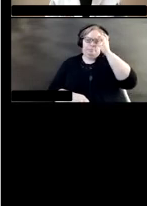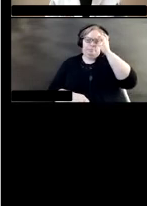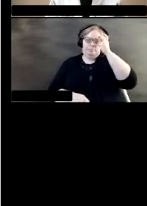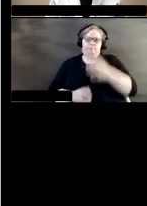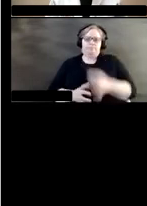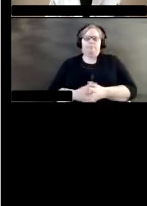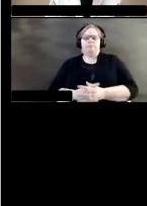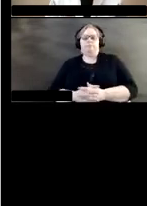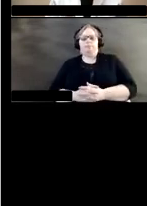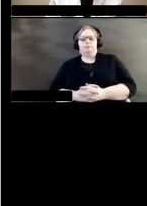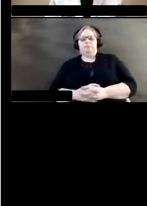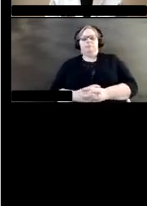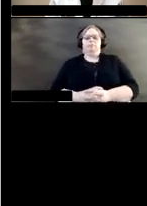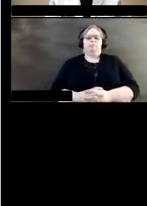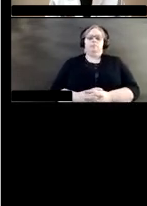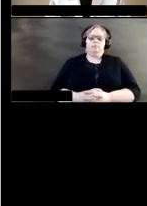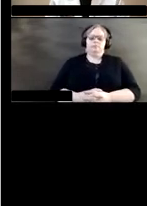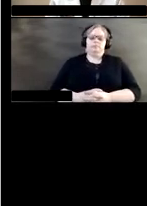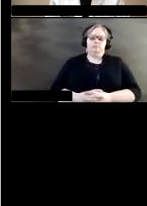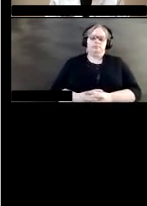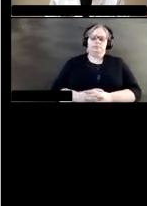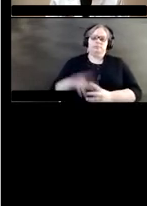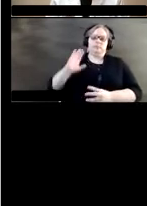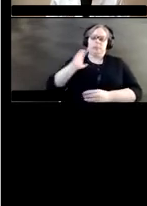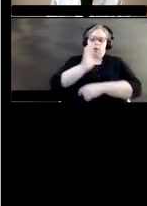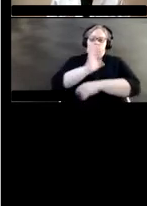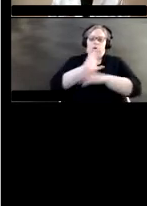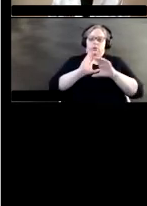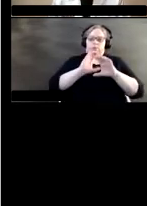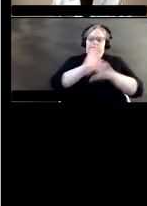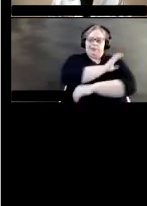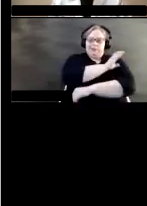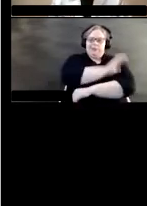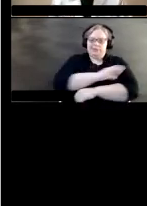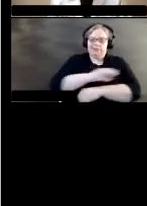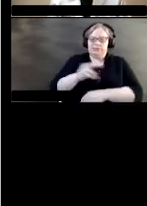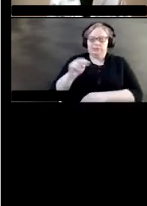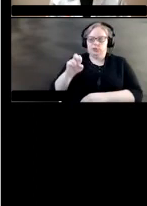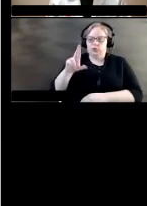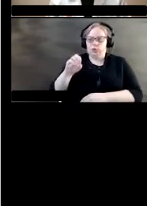So at Neuroscience Group, we have a